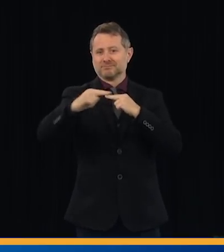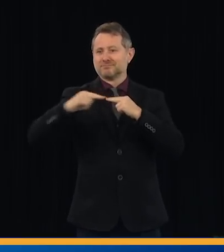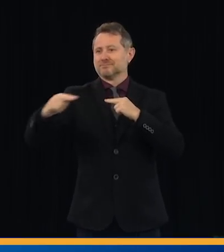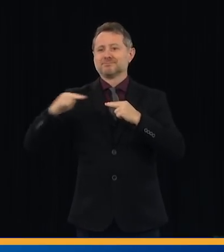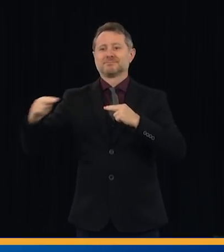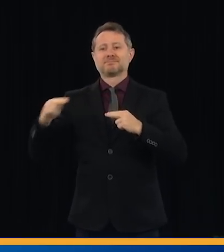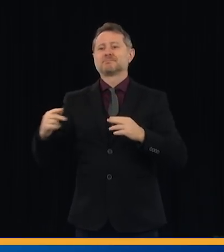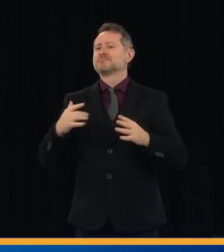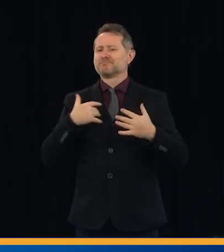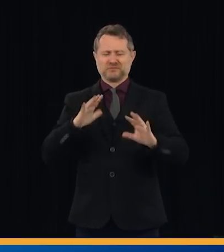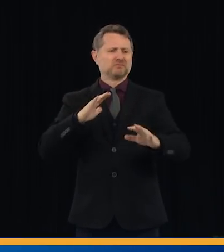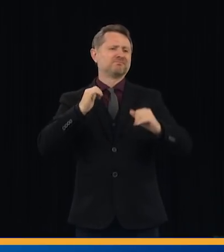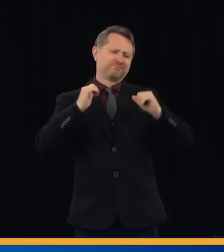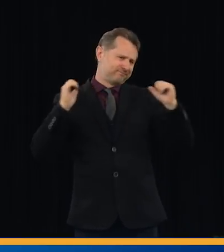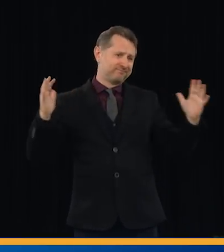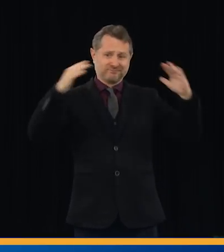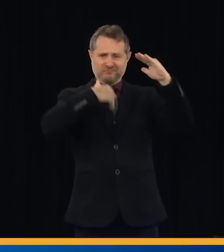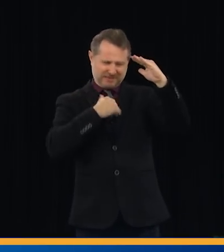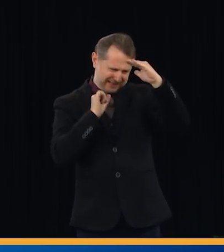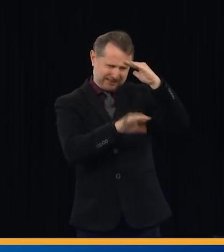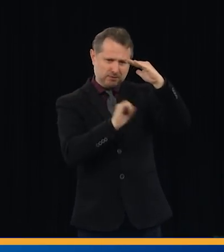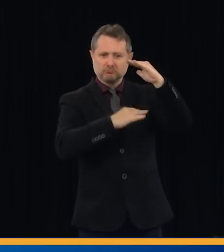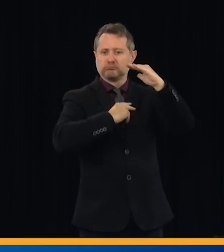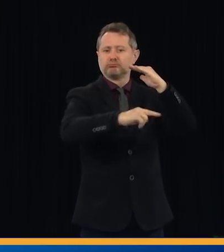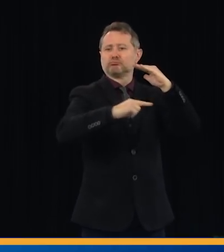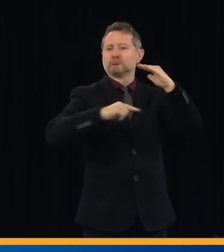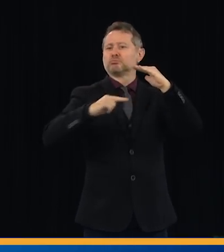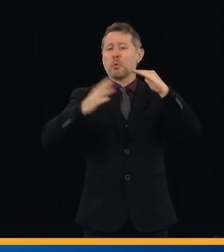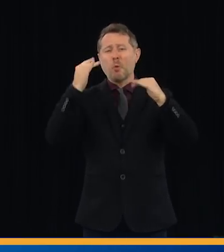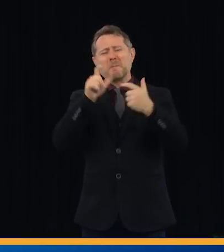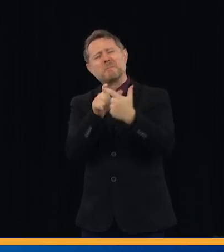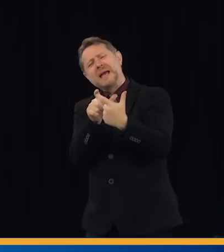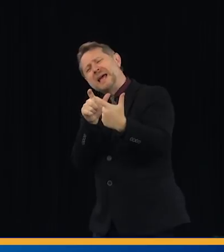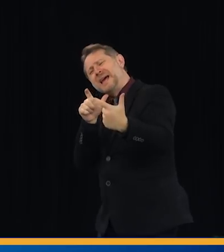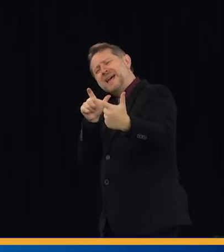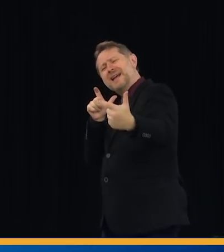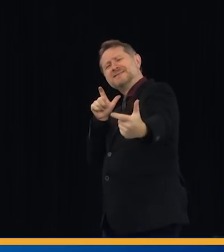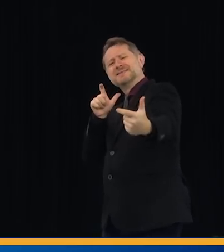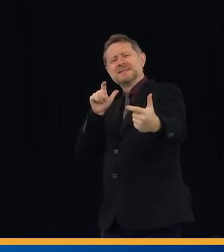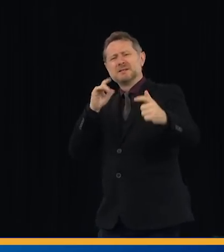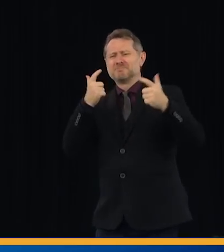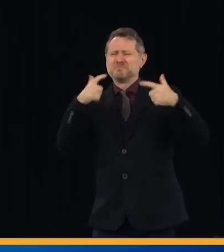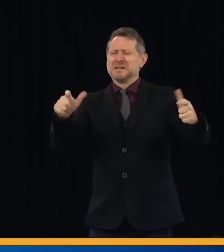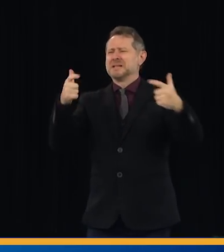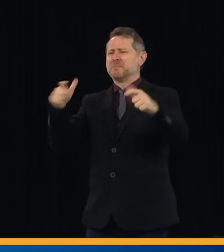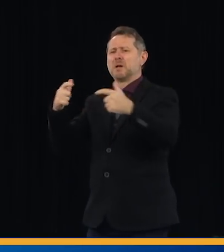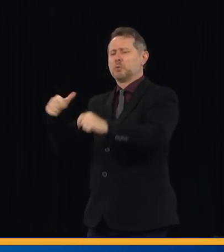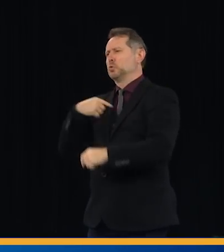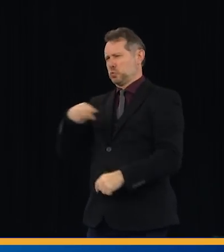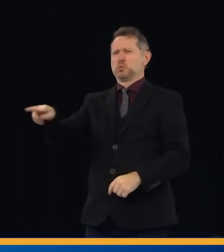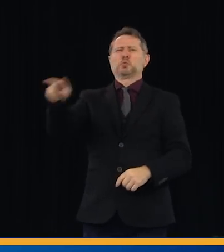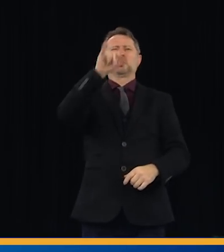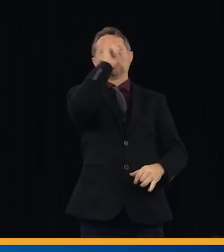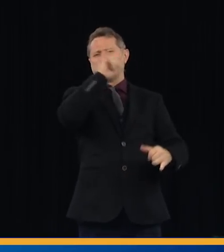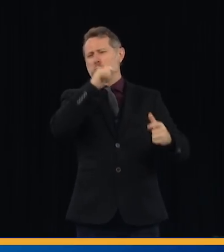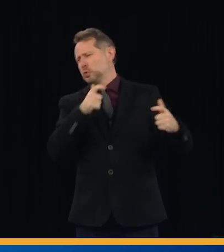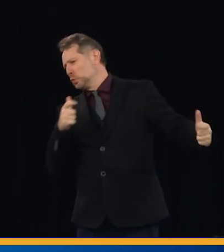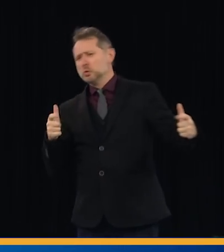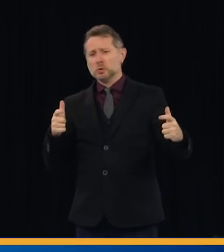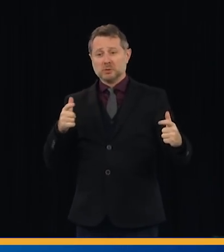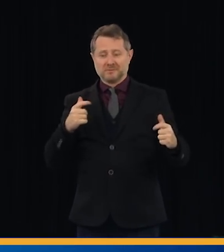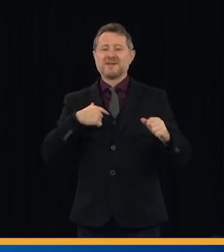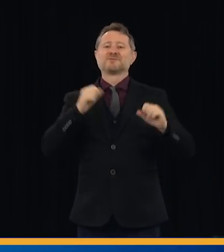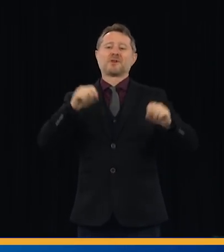medical facilities. They're 100,000 square feet, 120,000 square feet. They're open. They have electric.